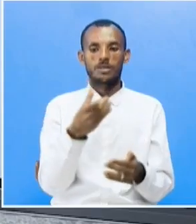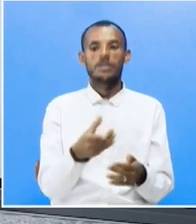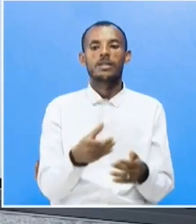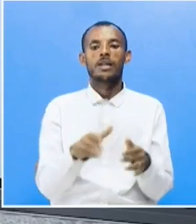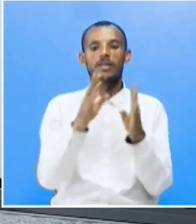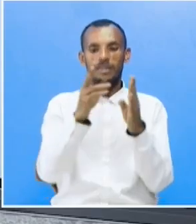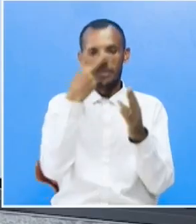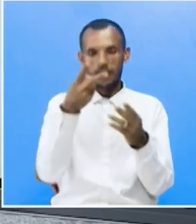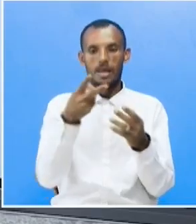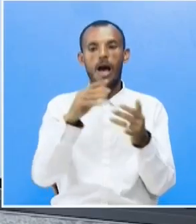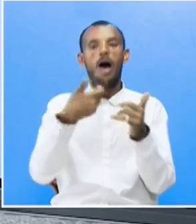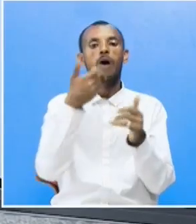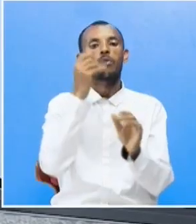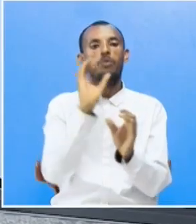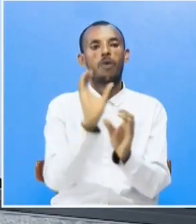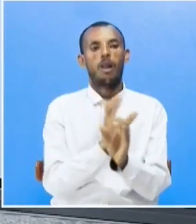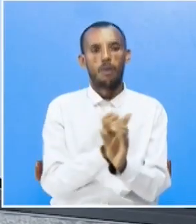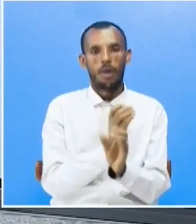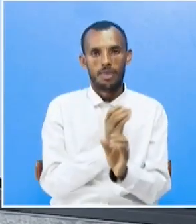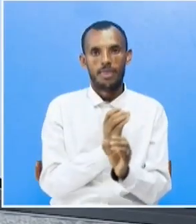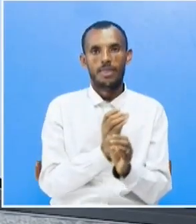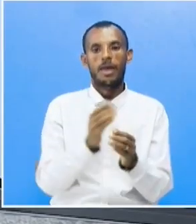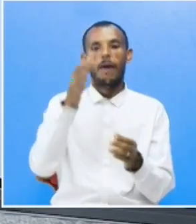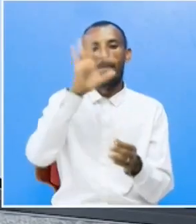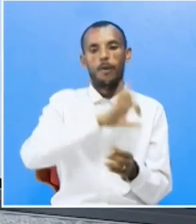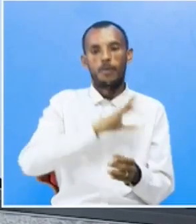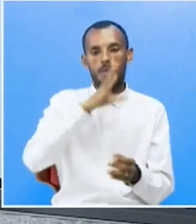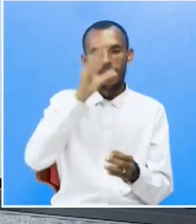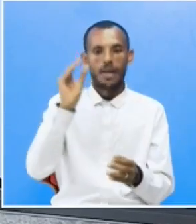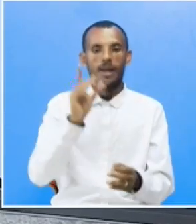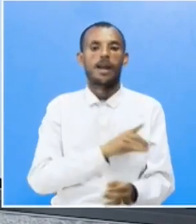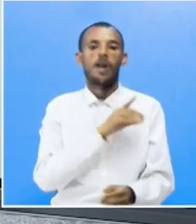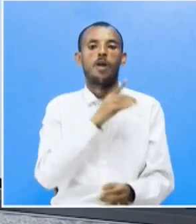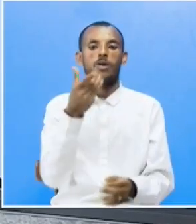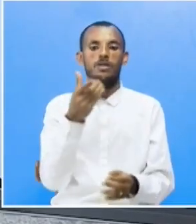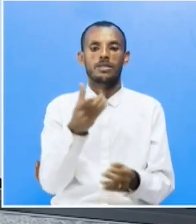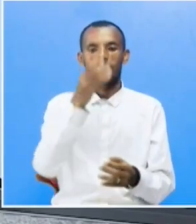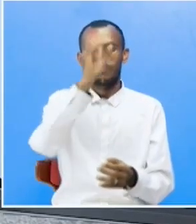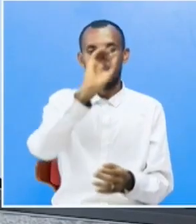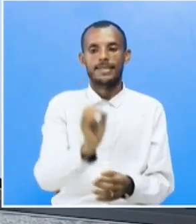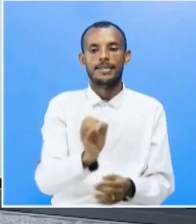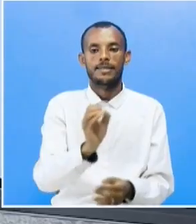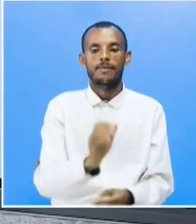how to calculate a profit and loss percent.